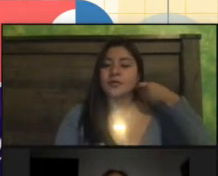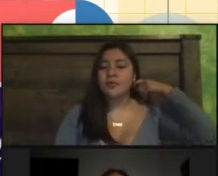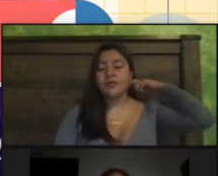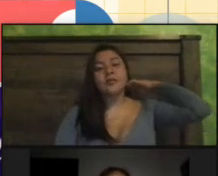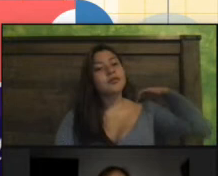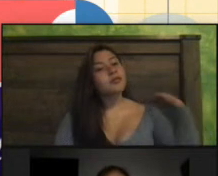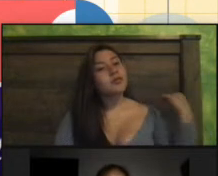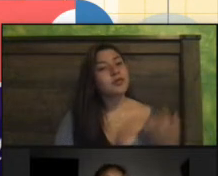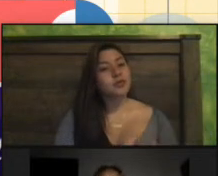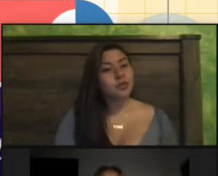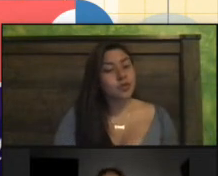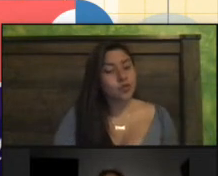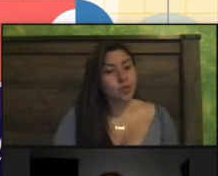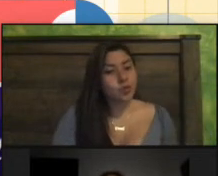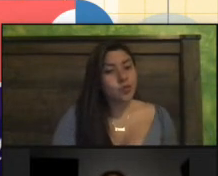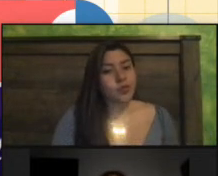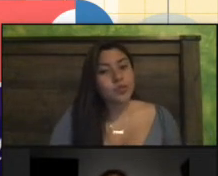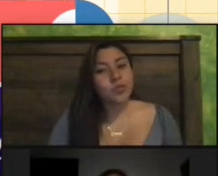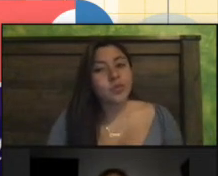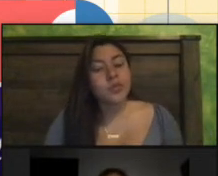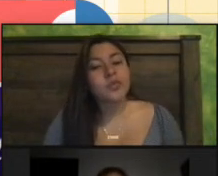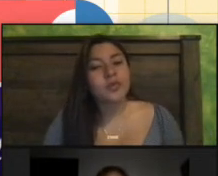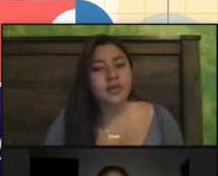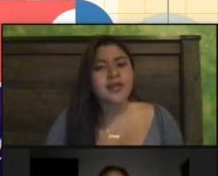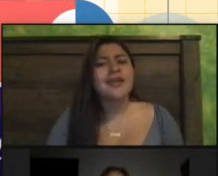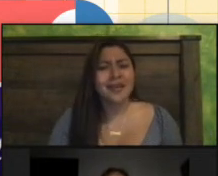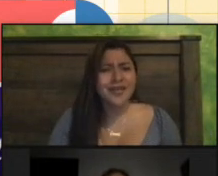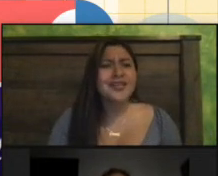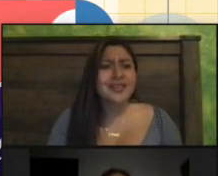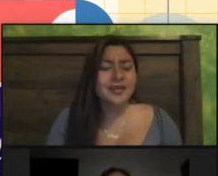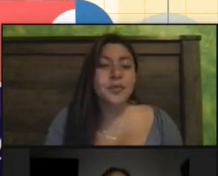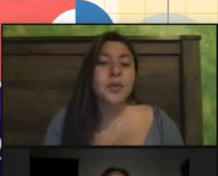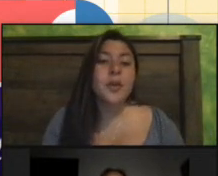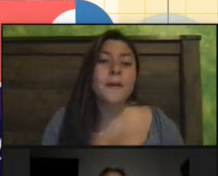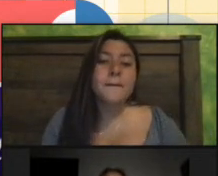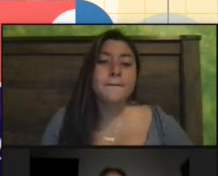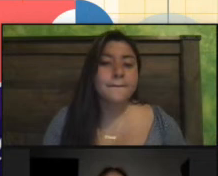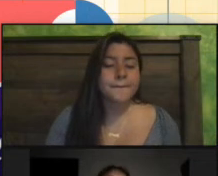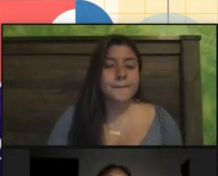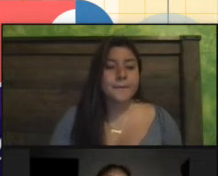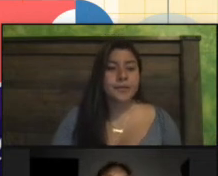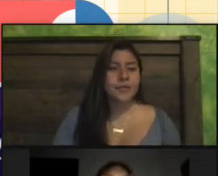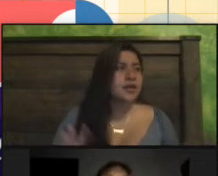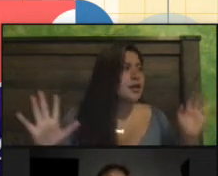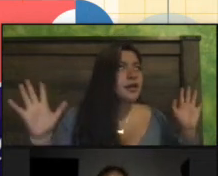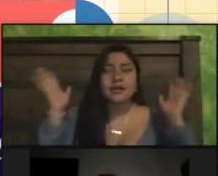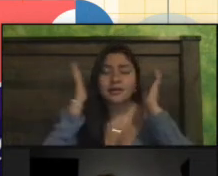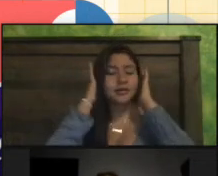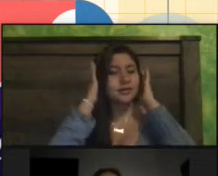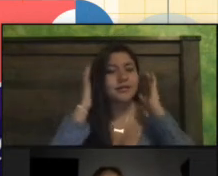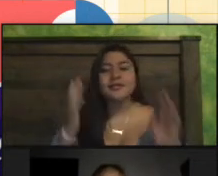educare is looking to get student followers on instagram they will be giving away a portable speaker